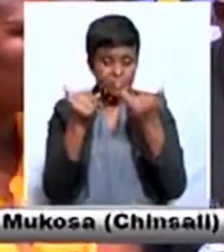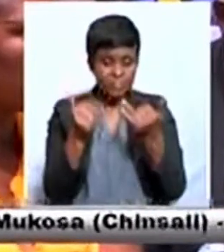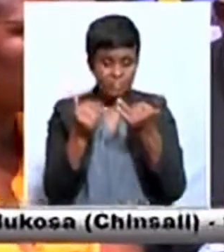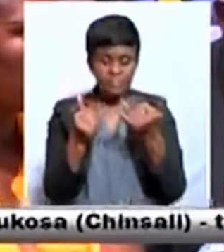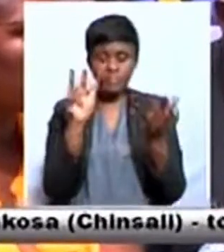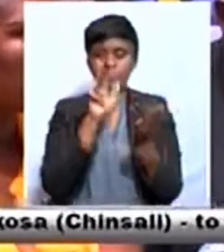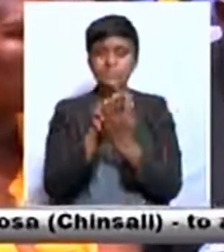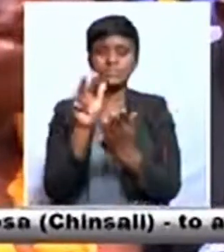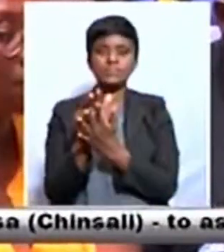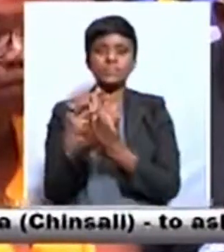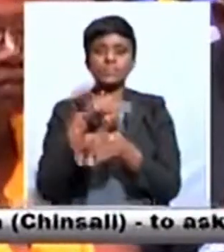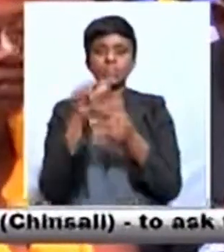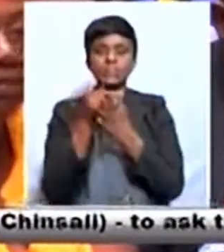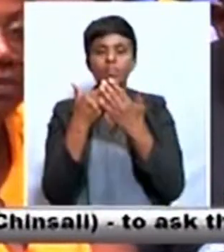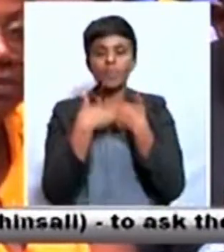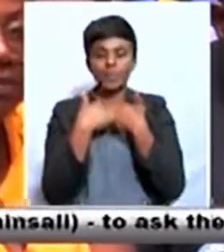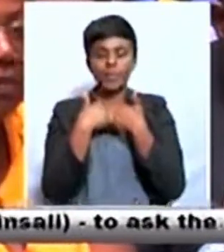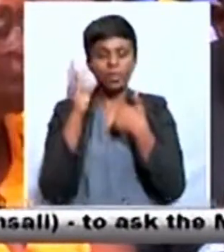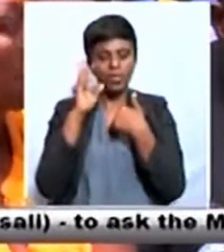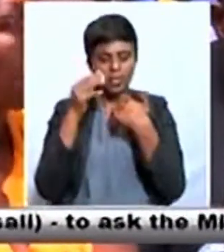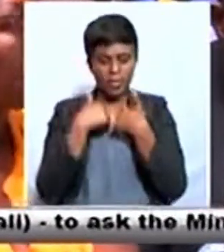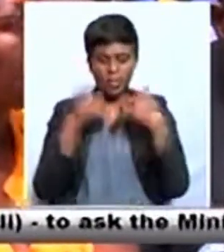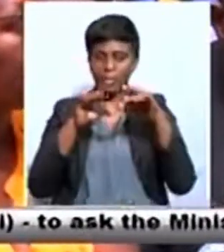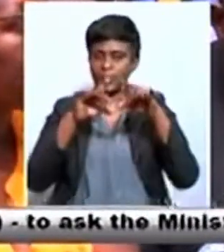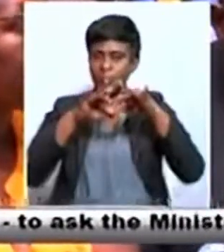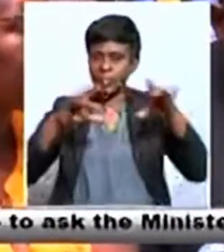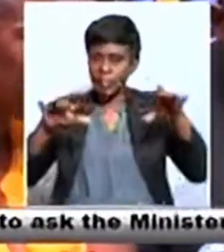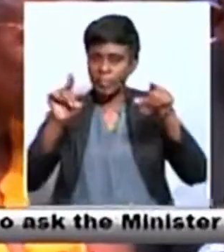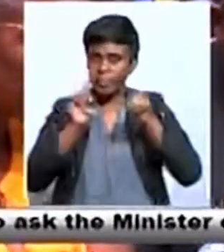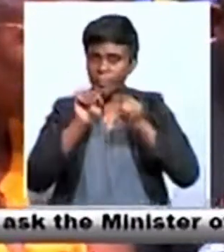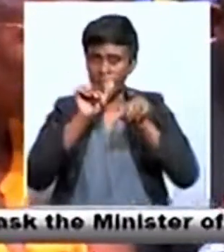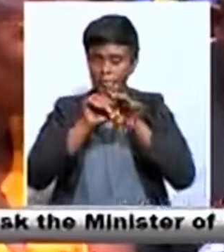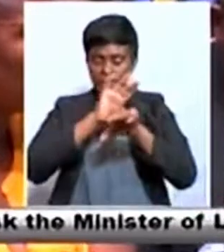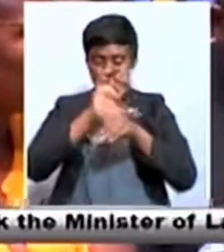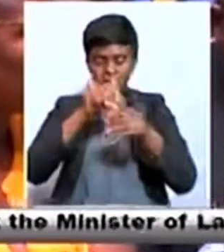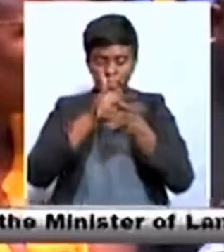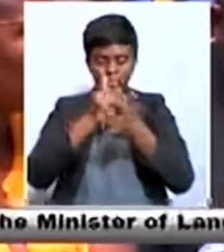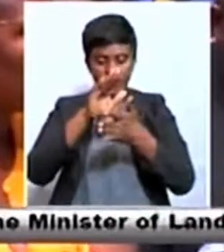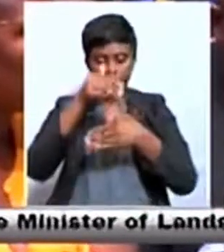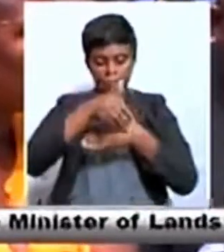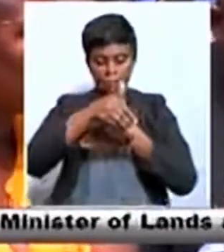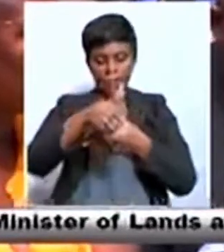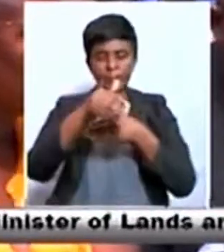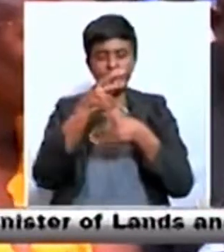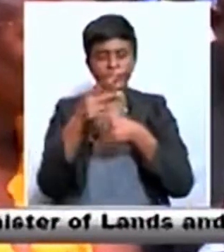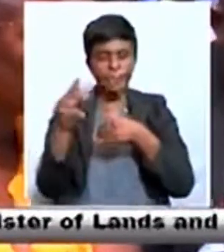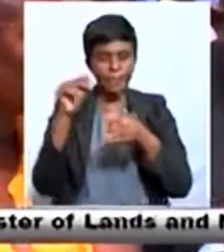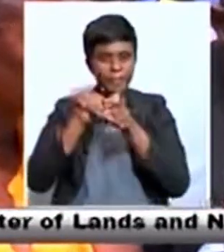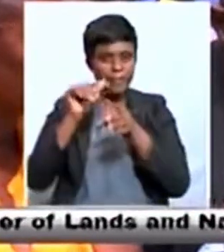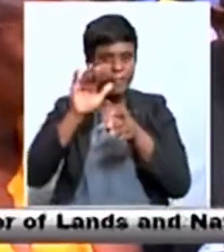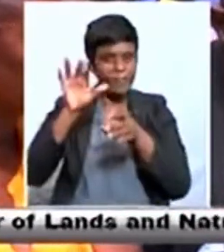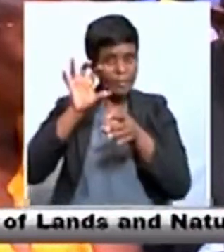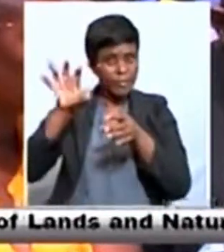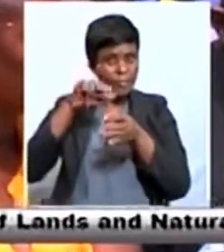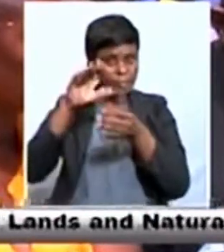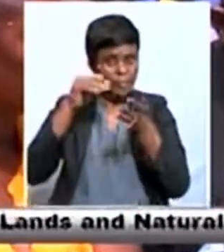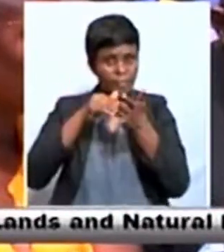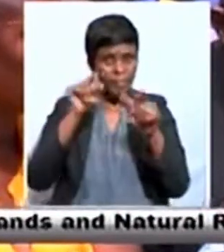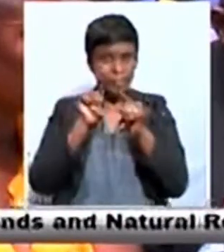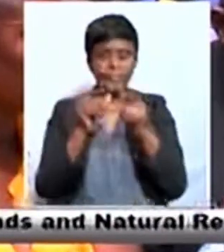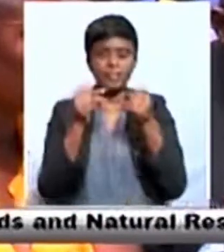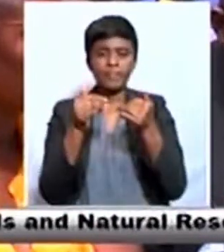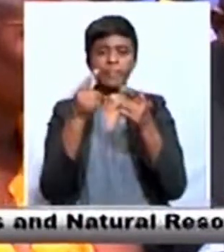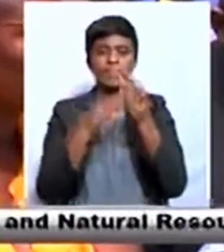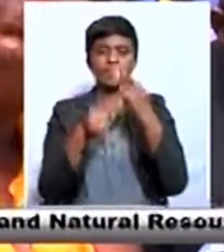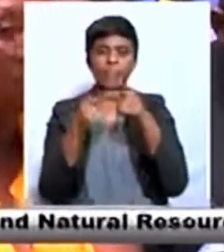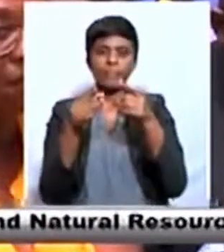approved, there will be officers from lands and deeds who shall register properties at the provincial center, unlike the current norm